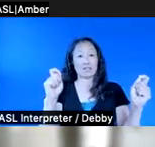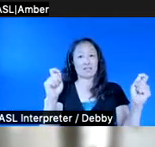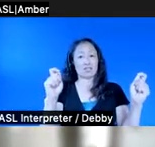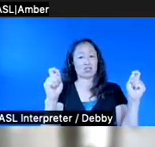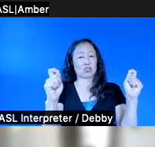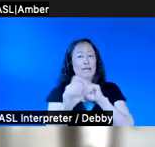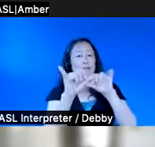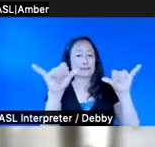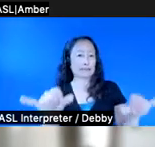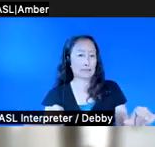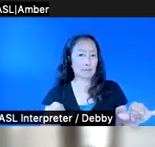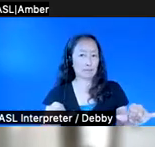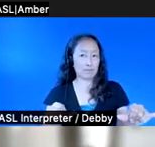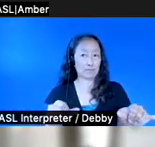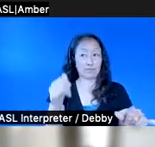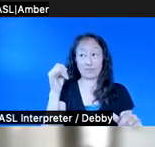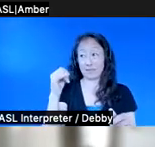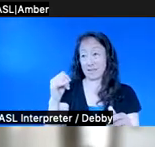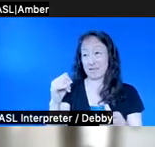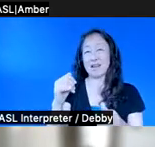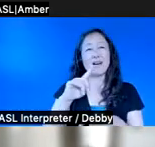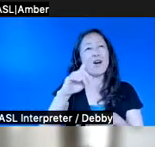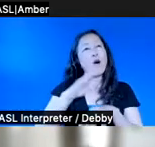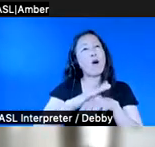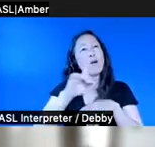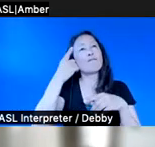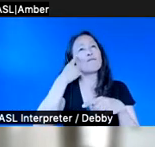real time every day. Yeah.